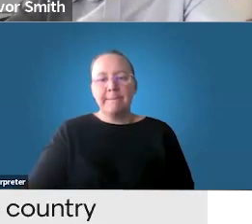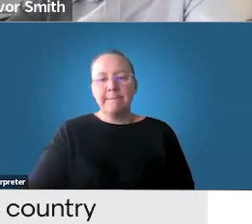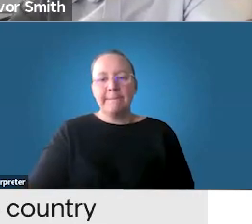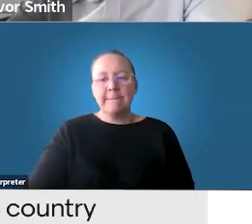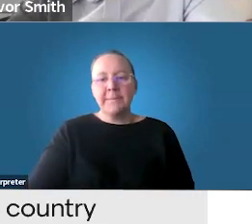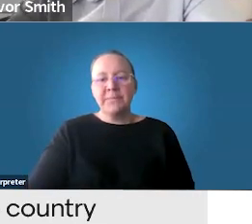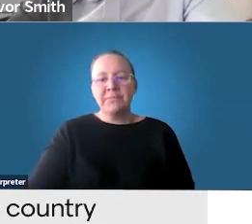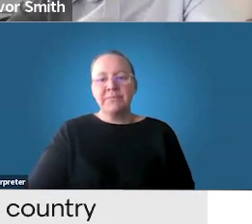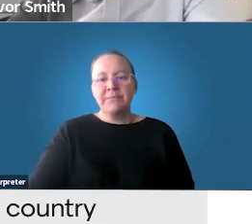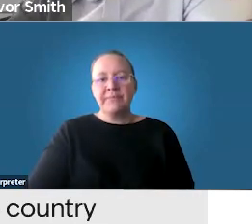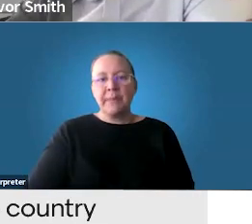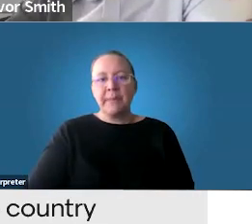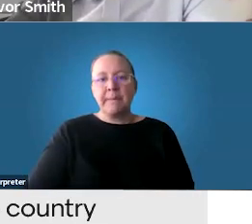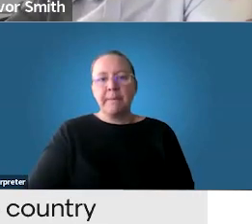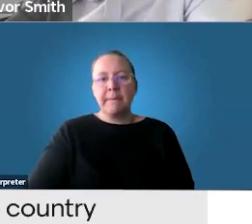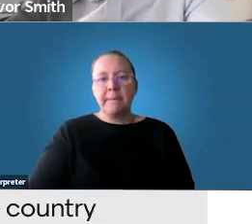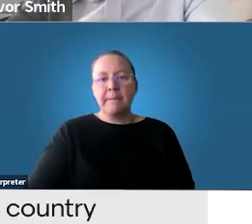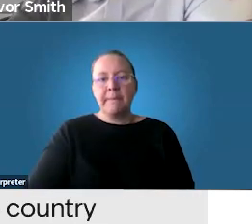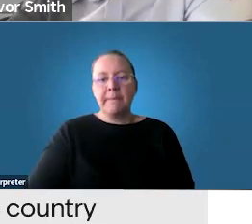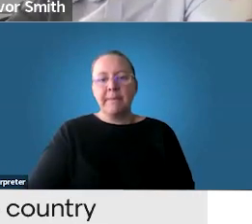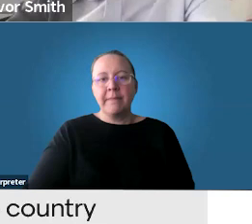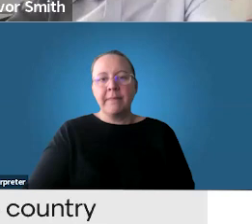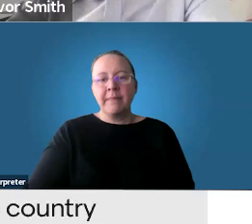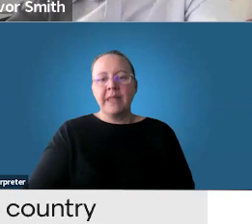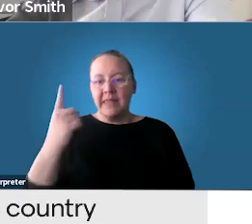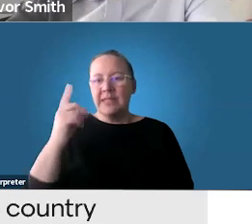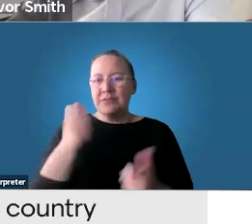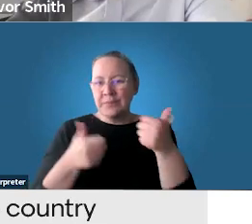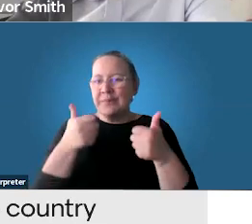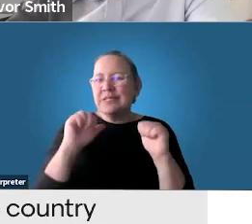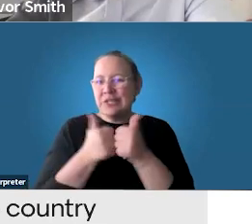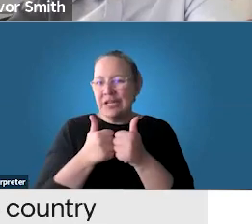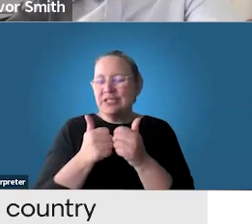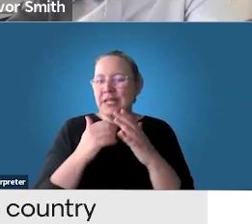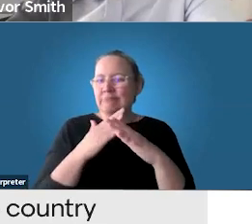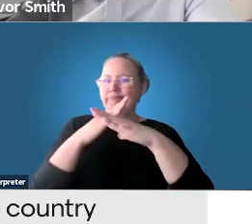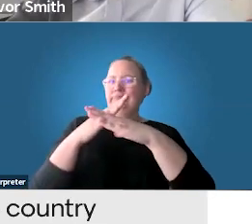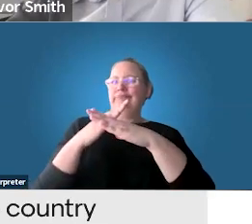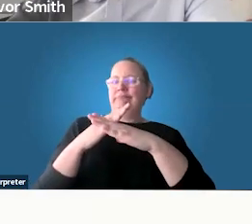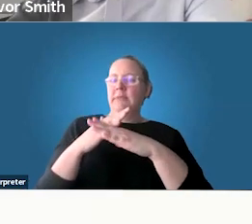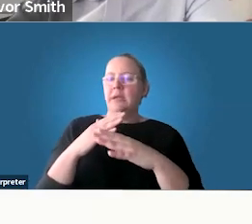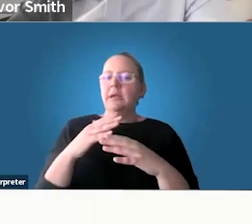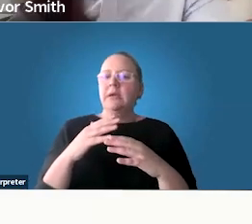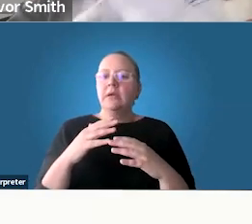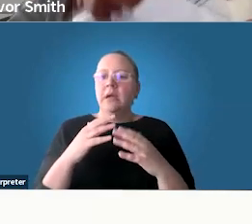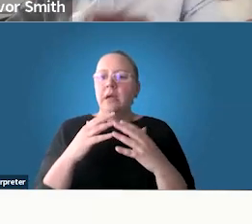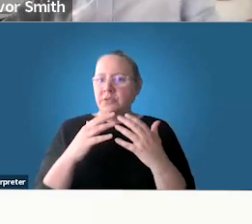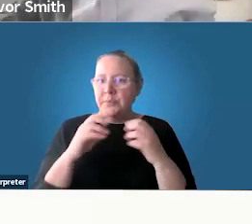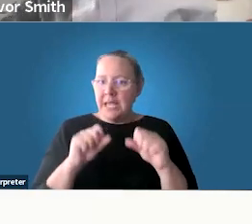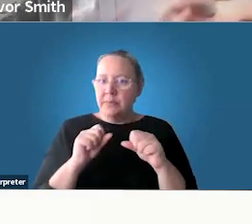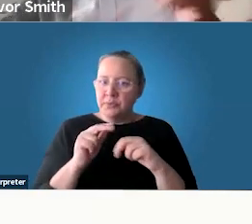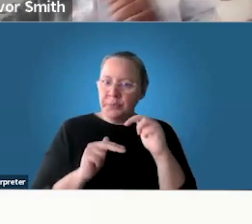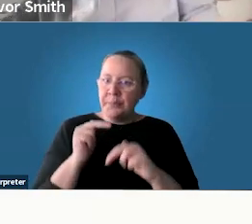the collaboration, the solidarity building is one of the biggest challenges that stands in the way of us building real power. So I'm gonna pass